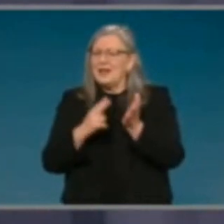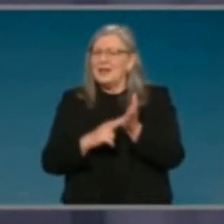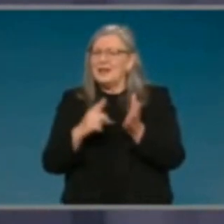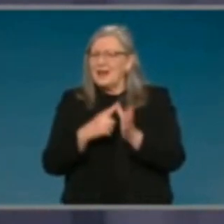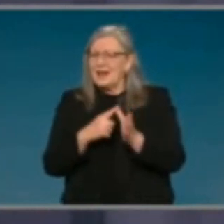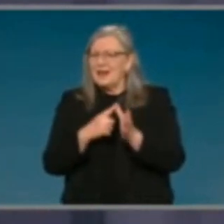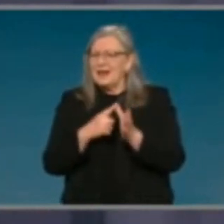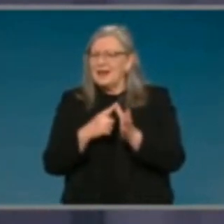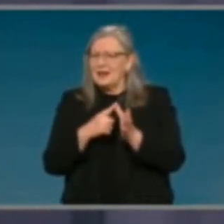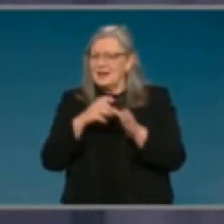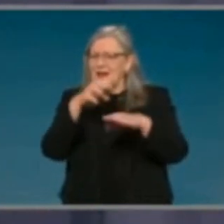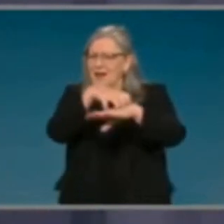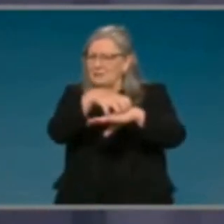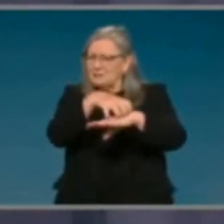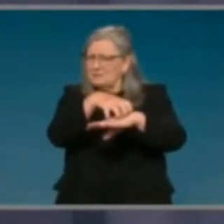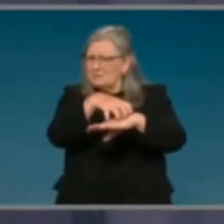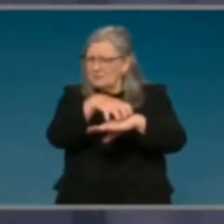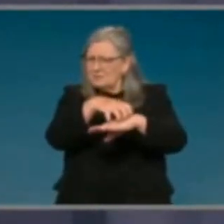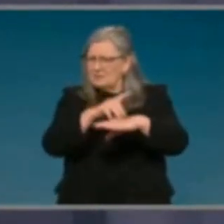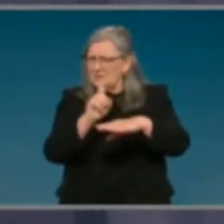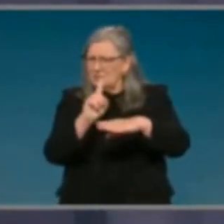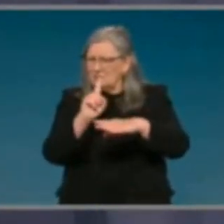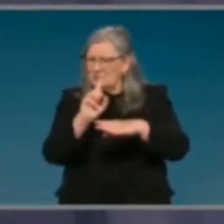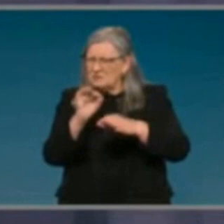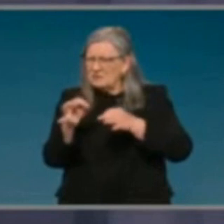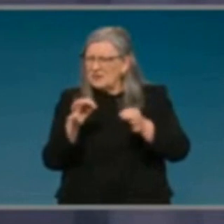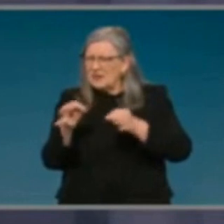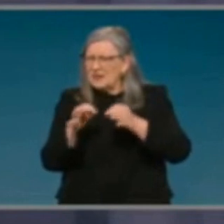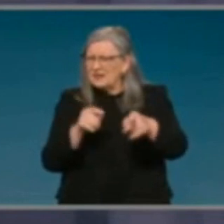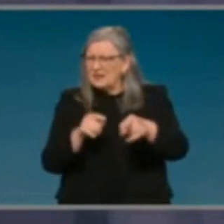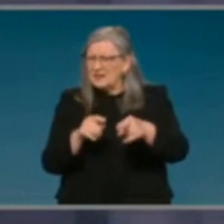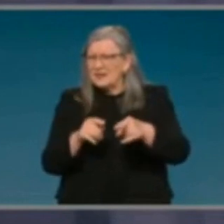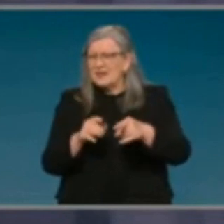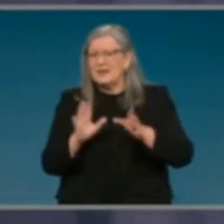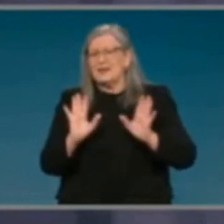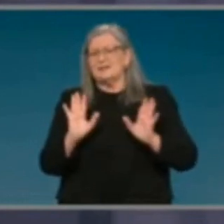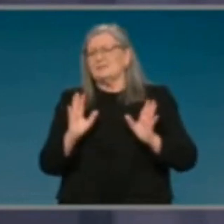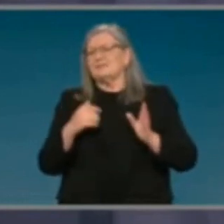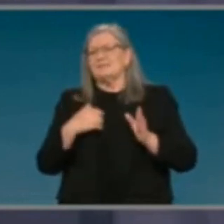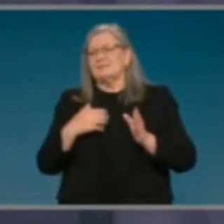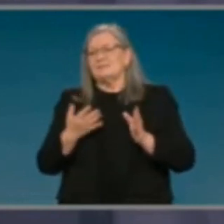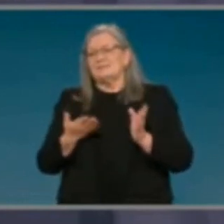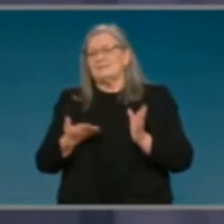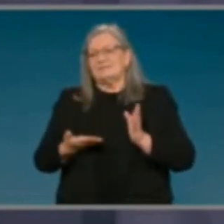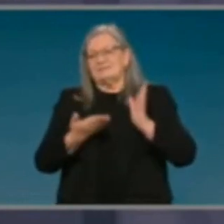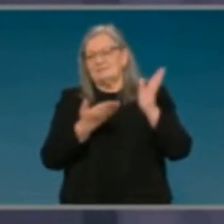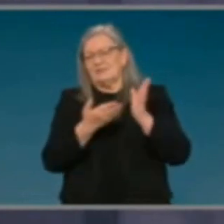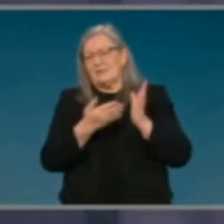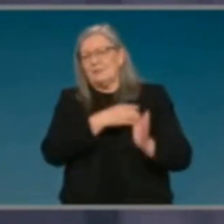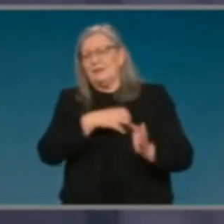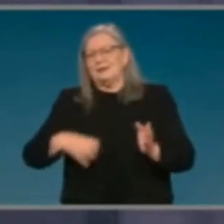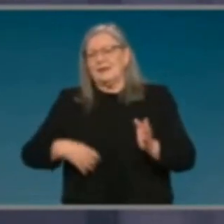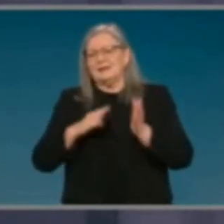to Minister Taylor, but he's just going through the process of finalising a shortlist.